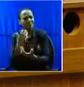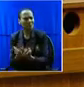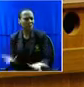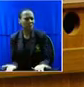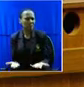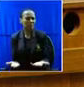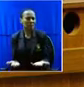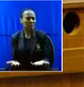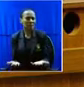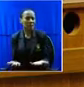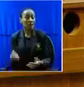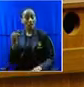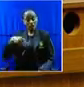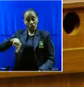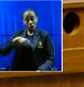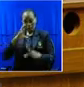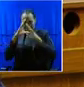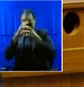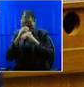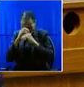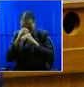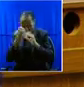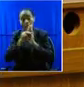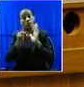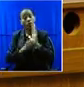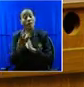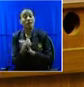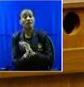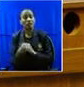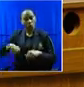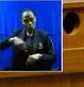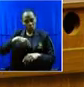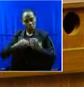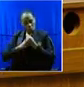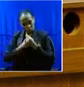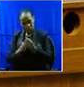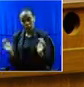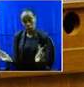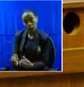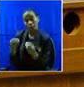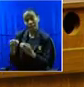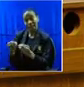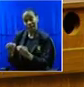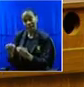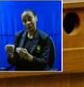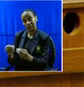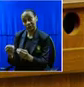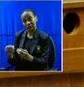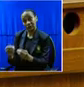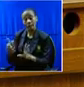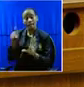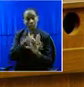a focused support program, we will support small businesses'